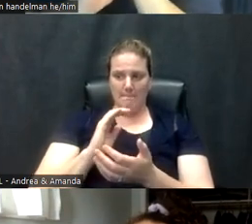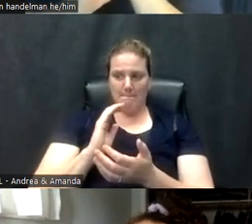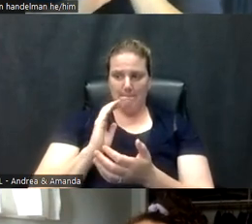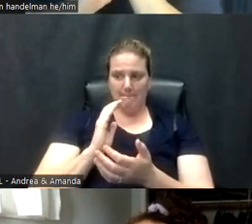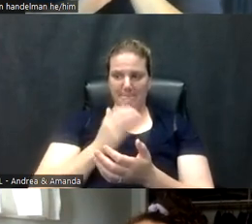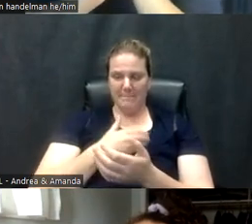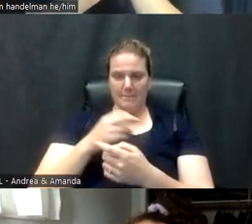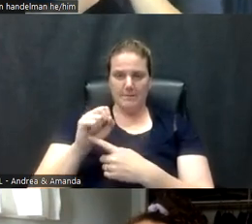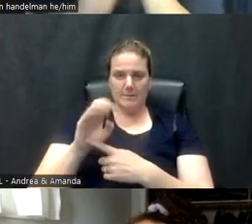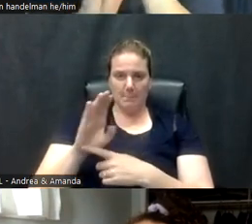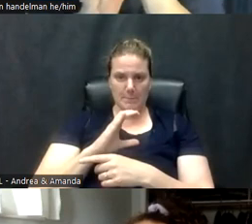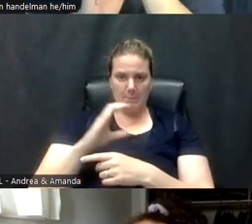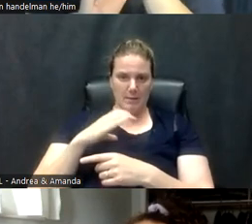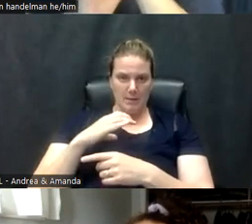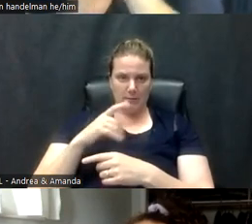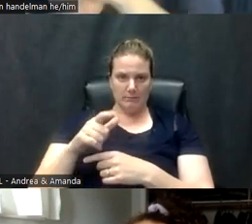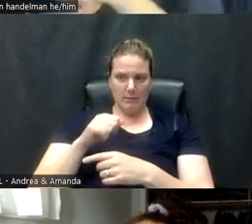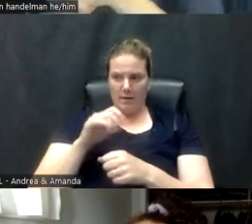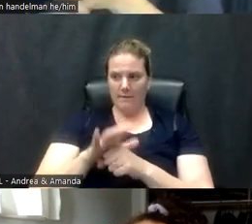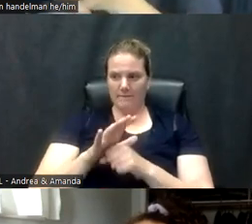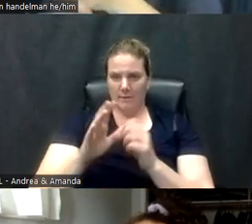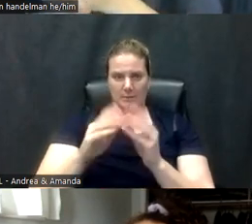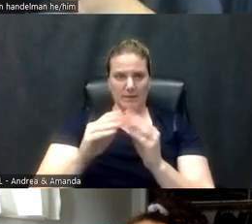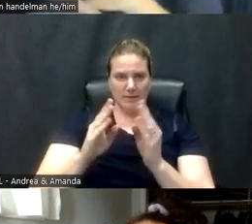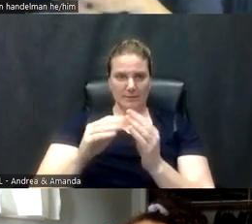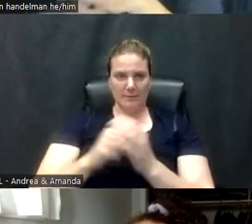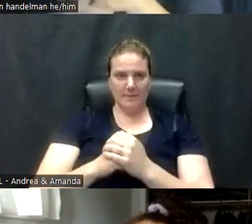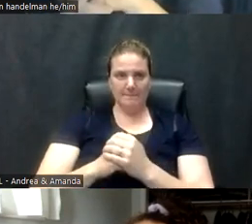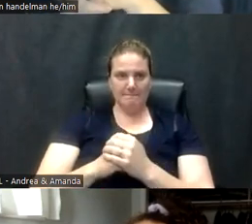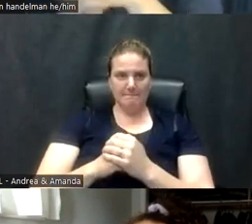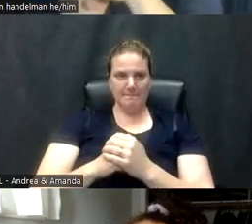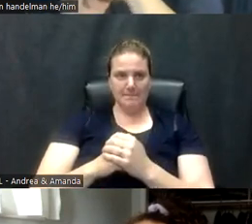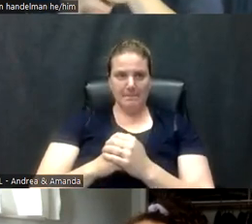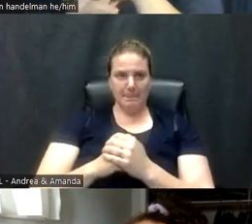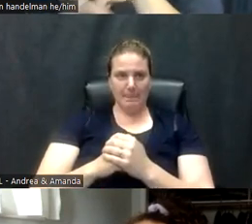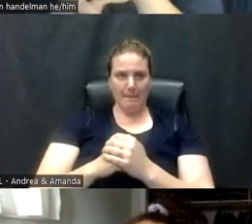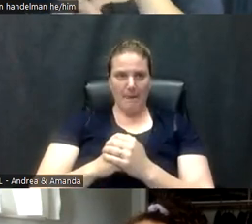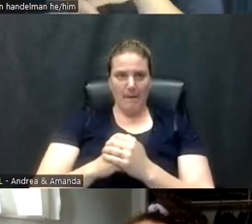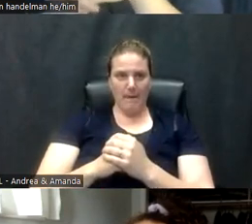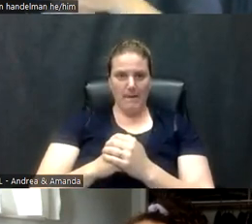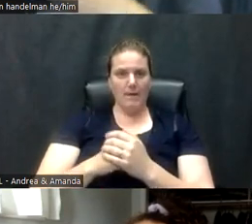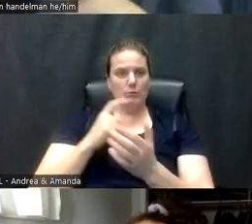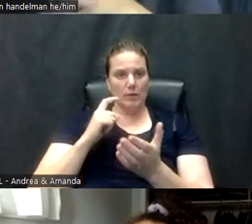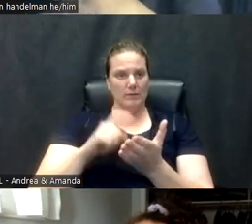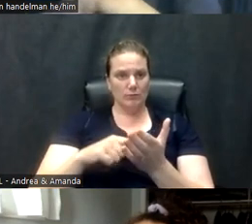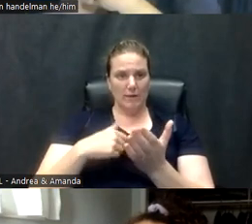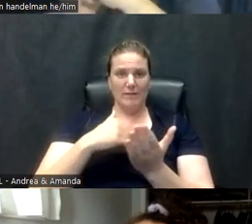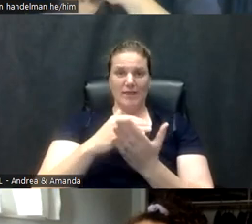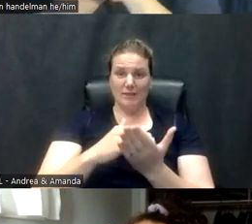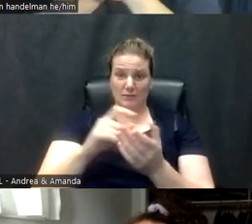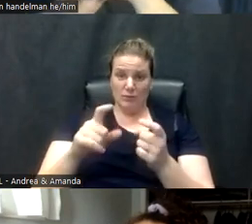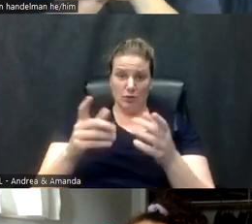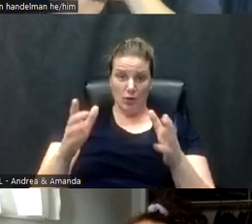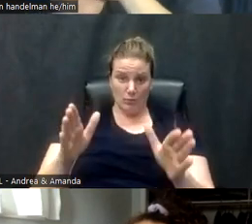our subcommittee hasn't had enough meetings, but it's only our second meeting, to recognize that we do have a list of questions